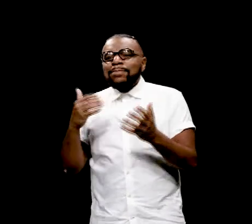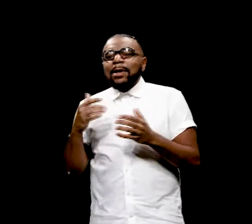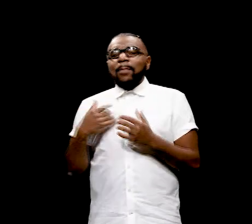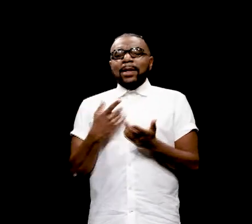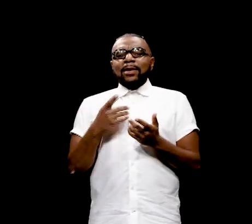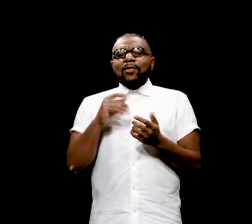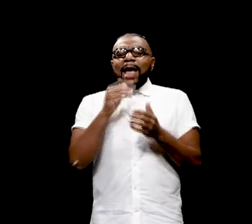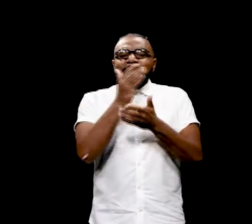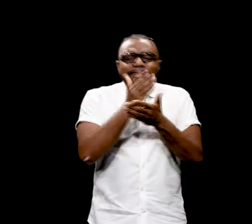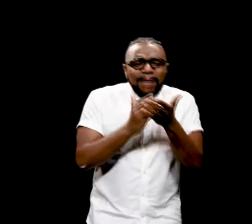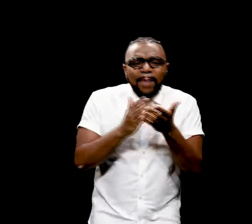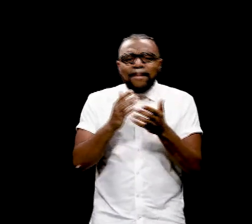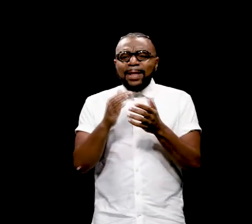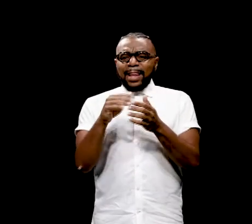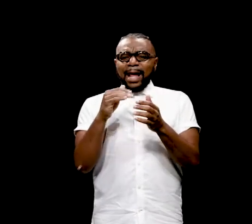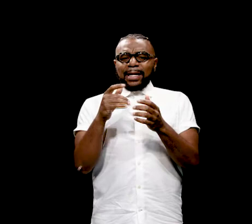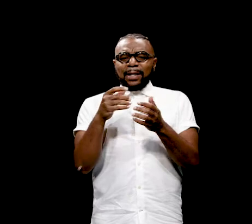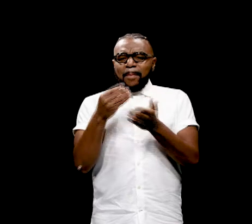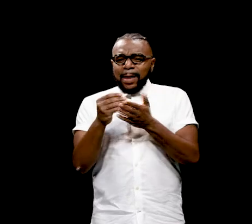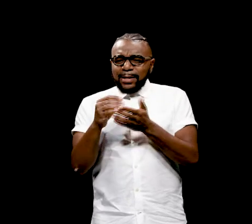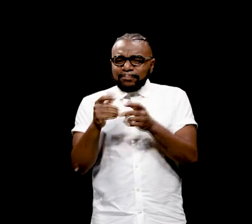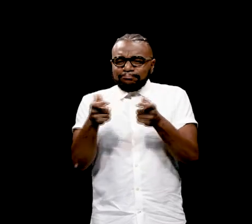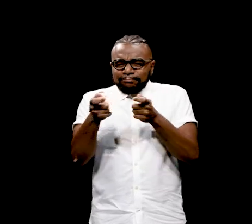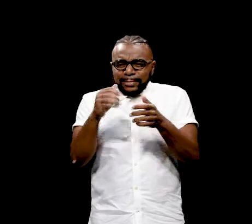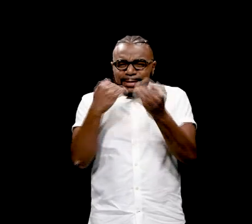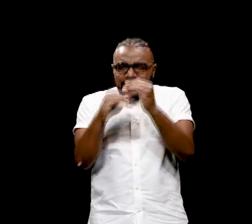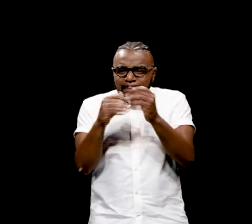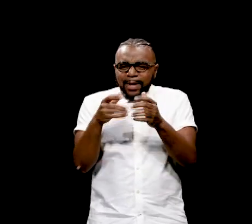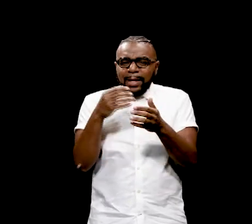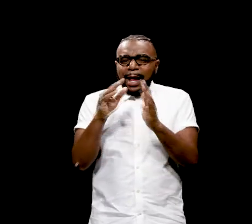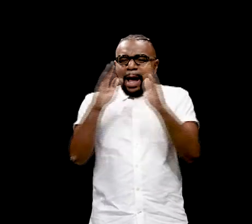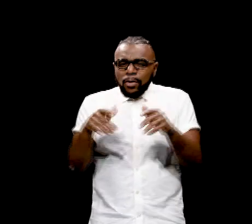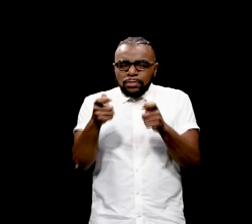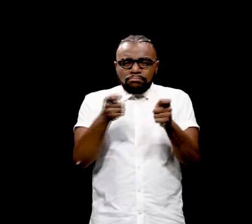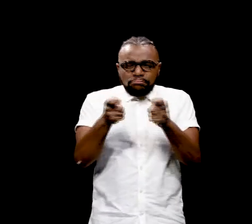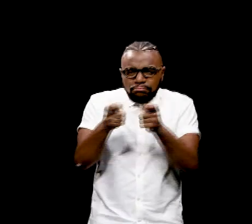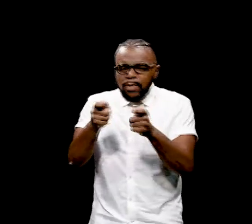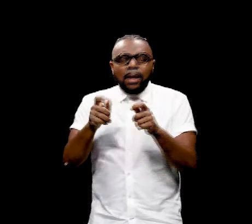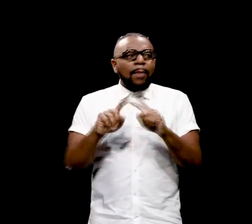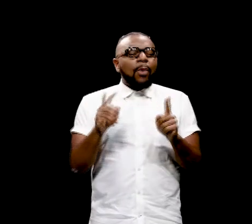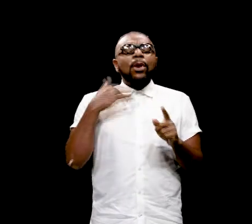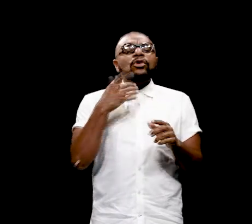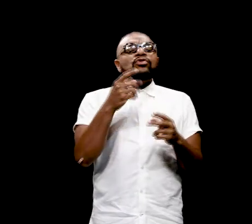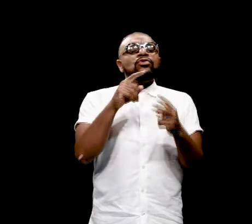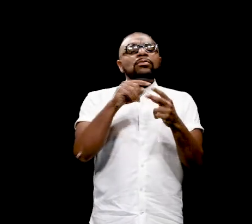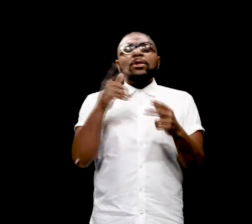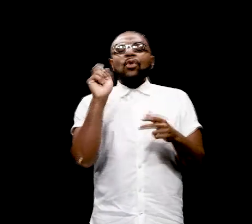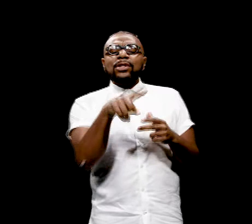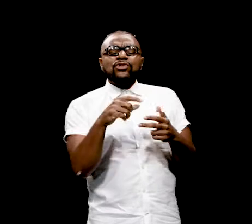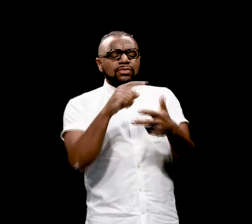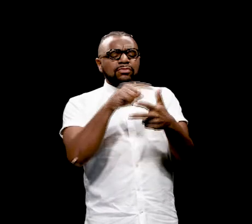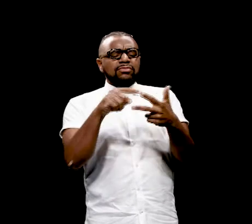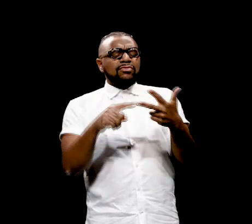income-restricted rental housing production, what do you identify as 2 to 3 most important actions you will take to